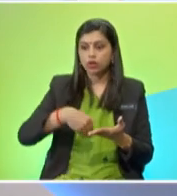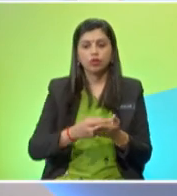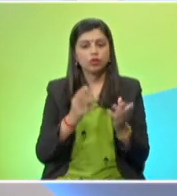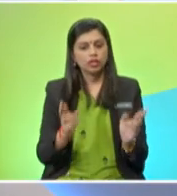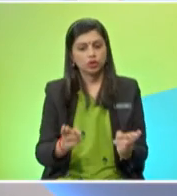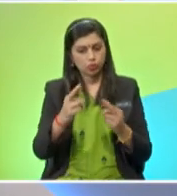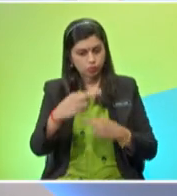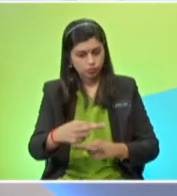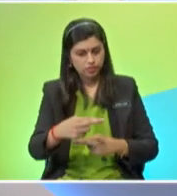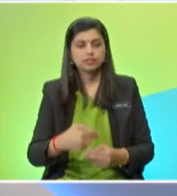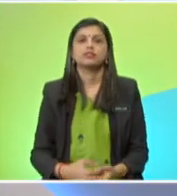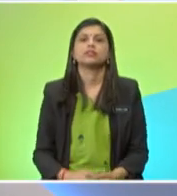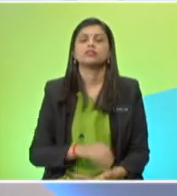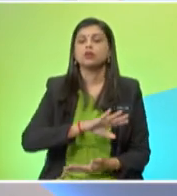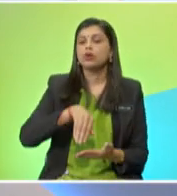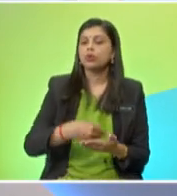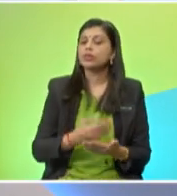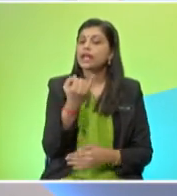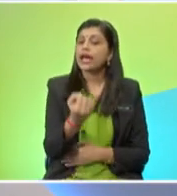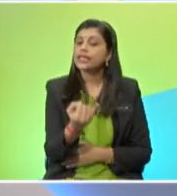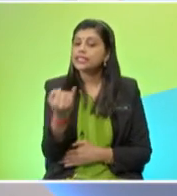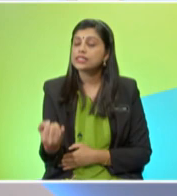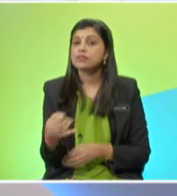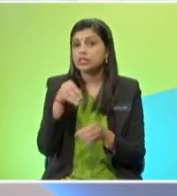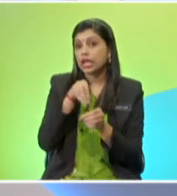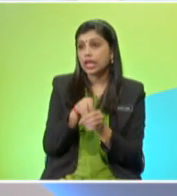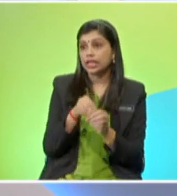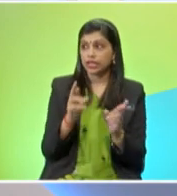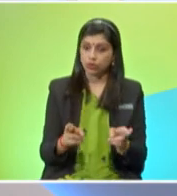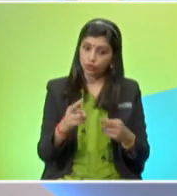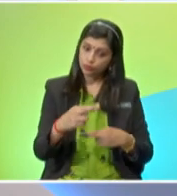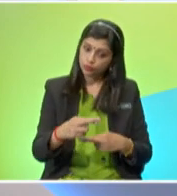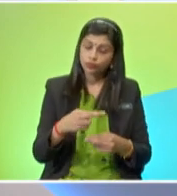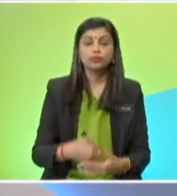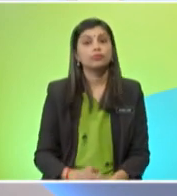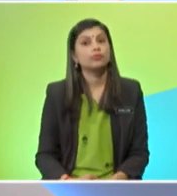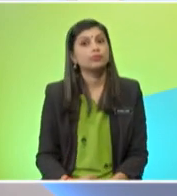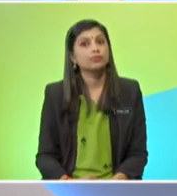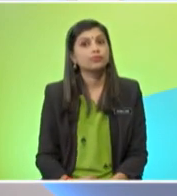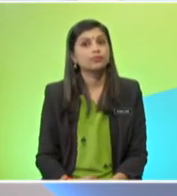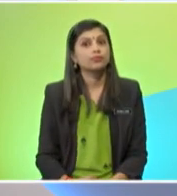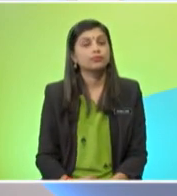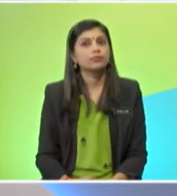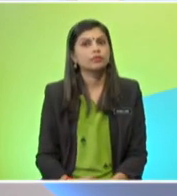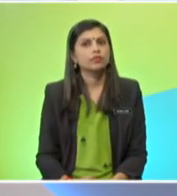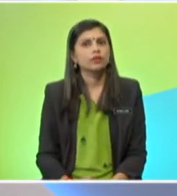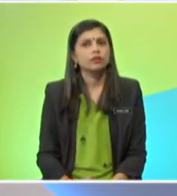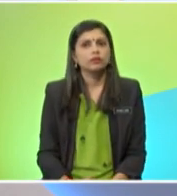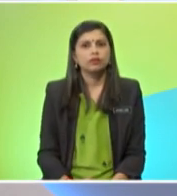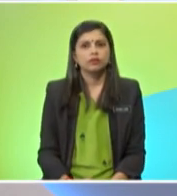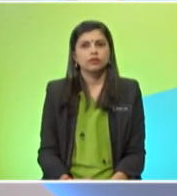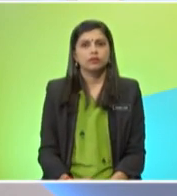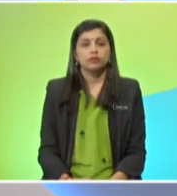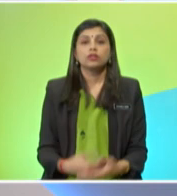house, the items that can be found in the room itself, and we also have played the